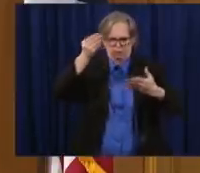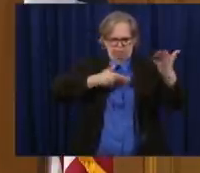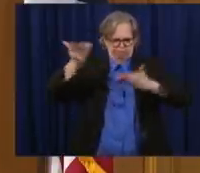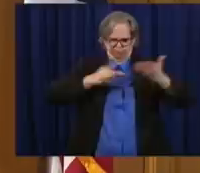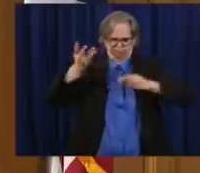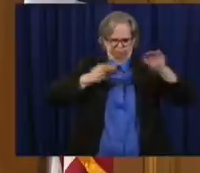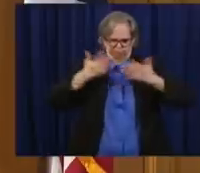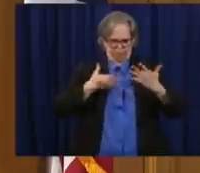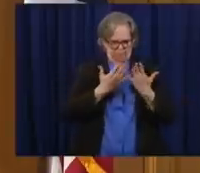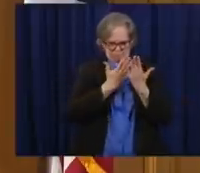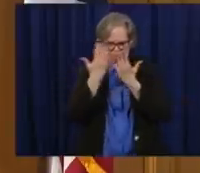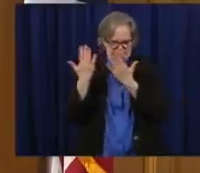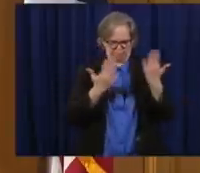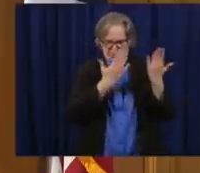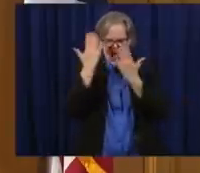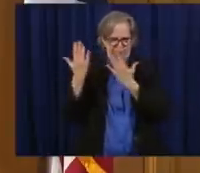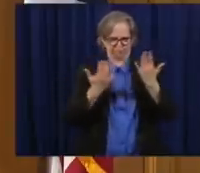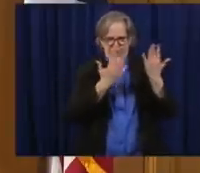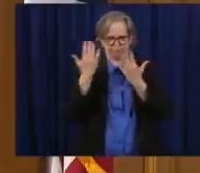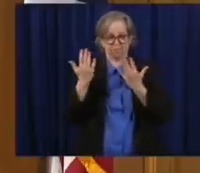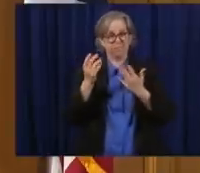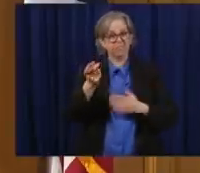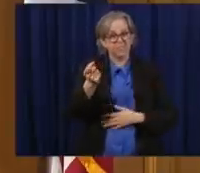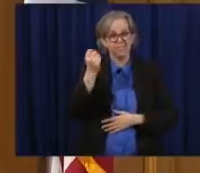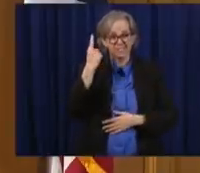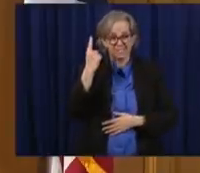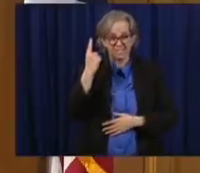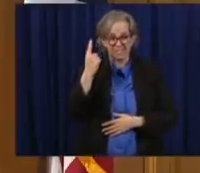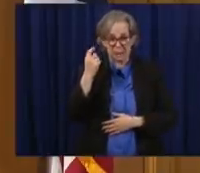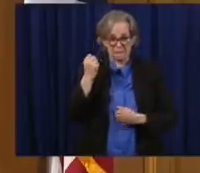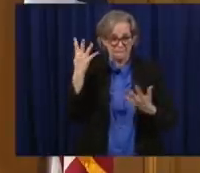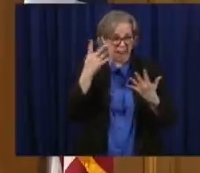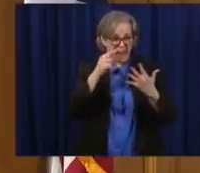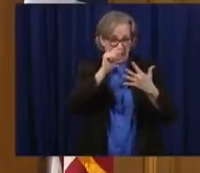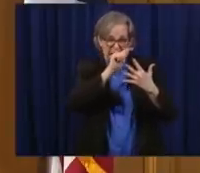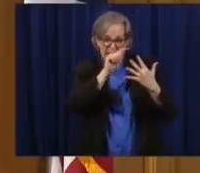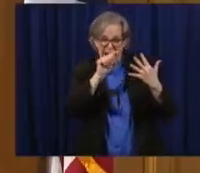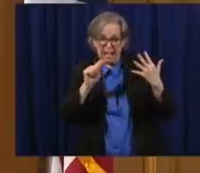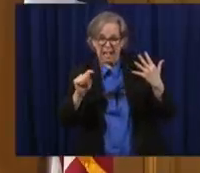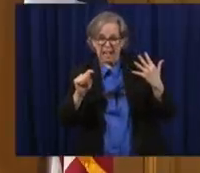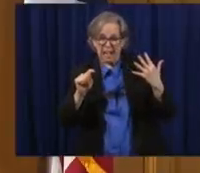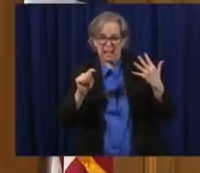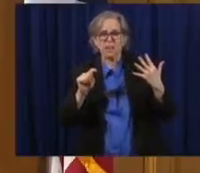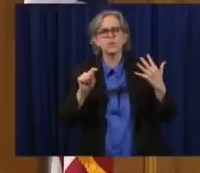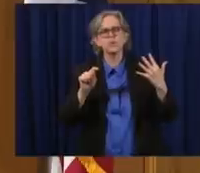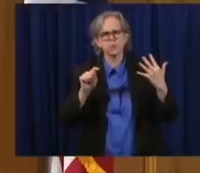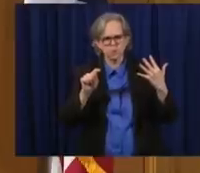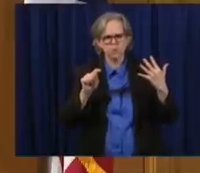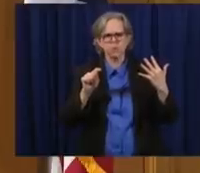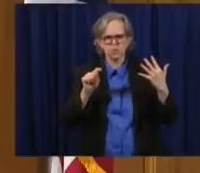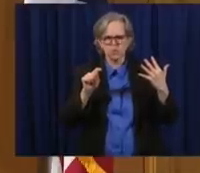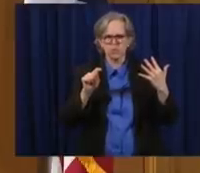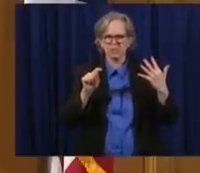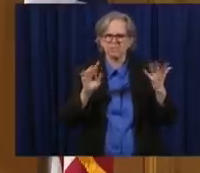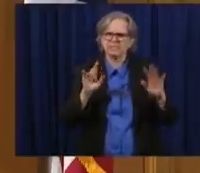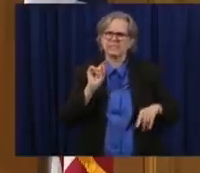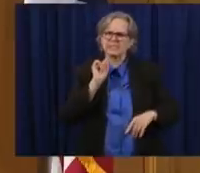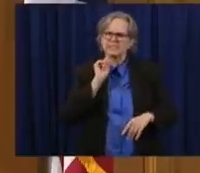and many of them are from people who are in for some very, very, very